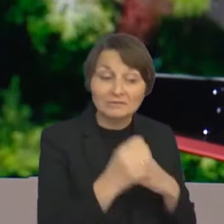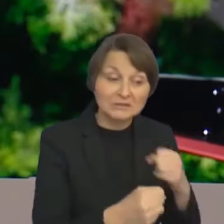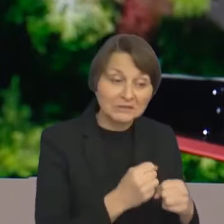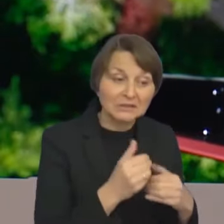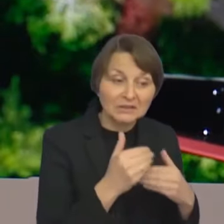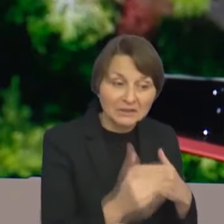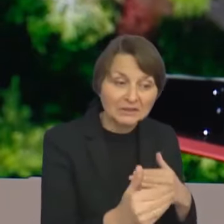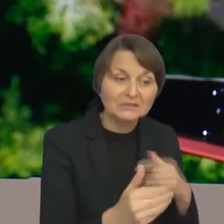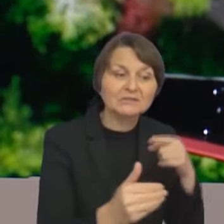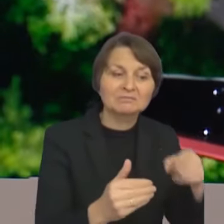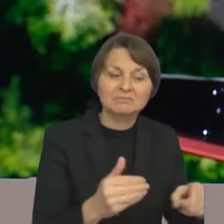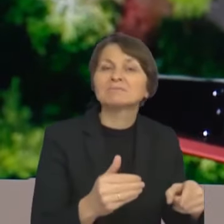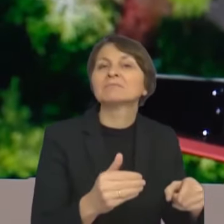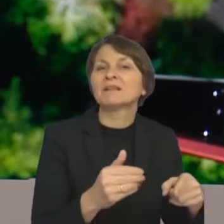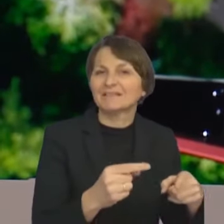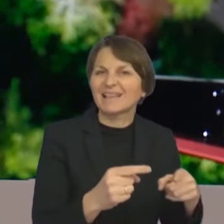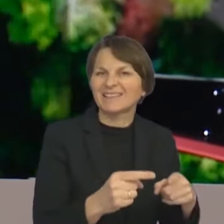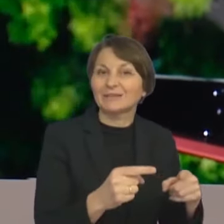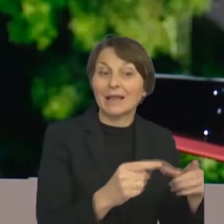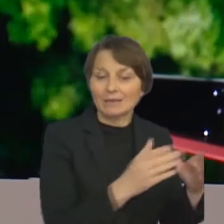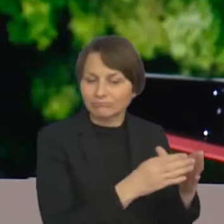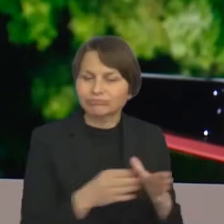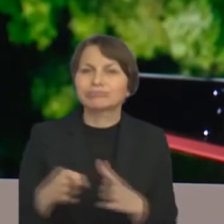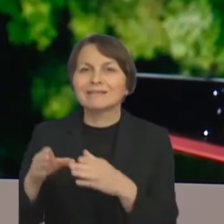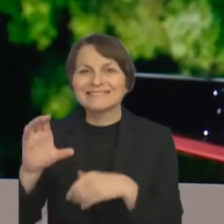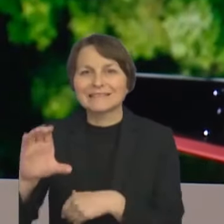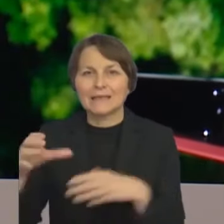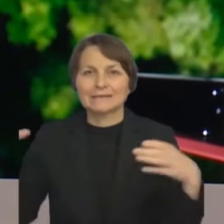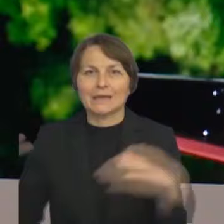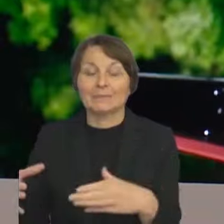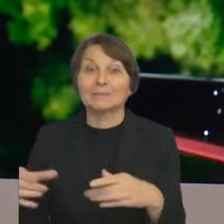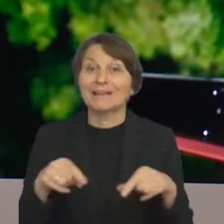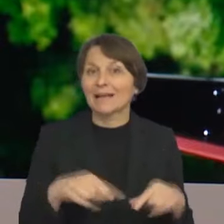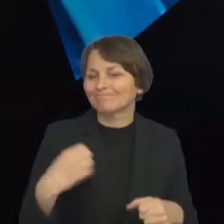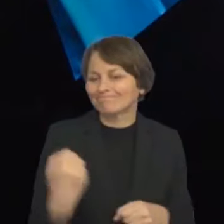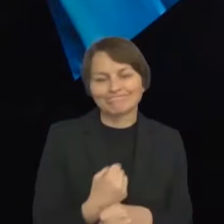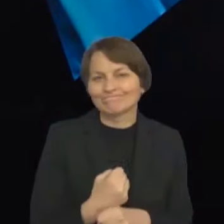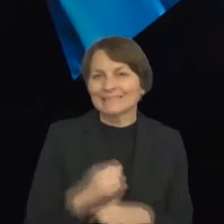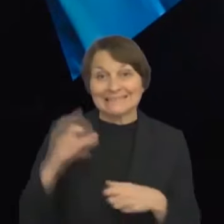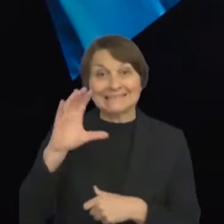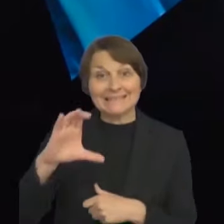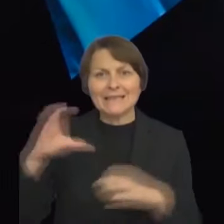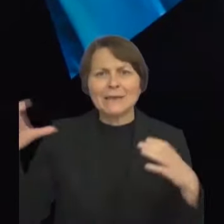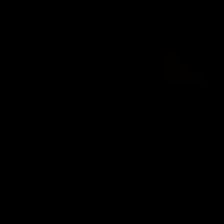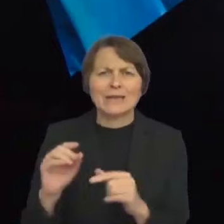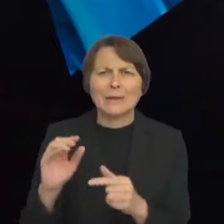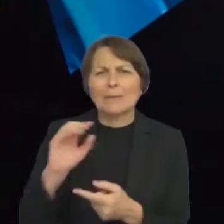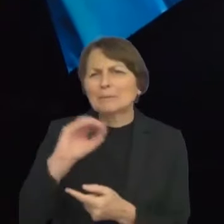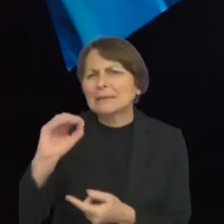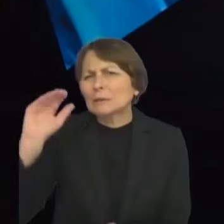50% of the cars will be in the C segment, whereas now, unfortunately, the C segment only accounts for a small portion of our lineup,